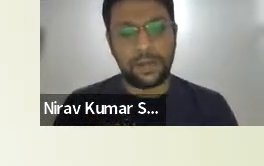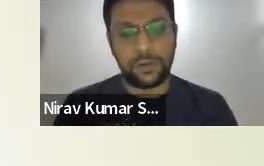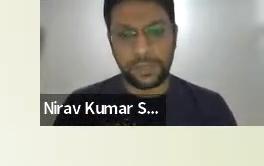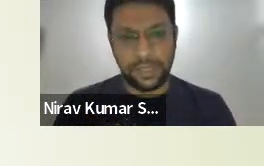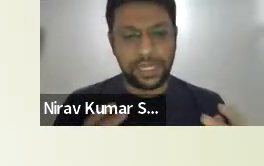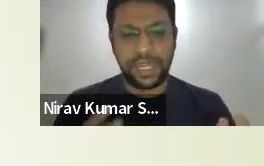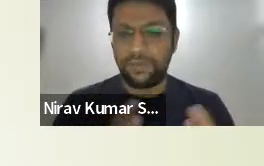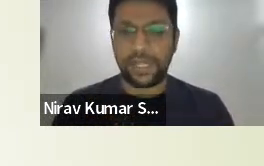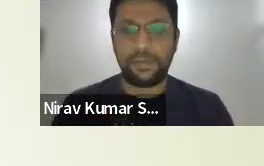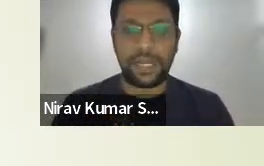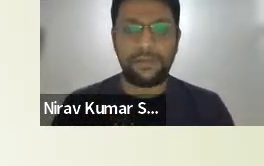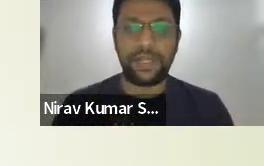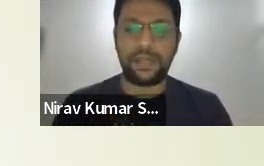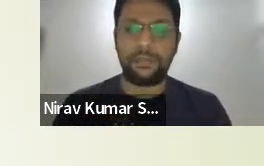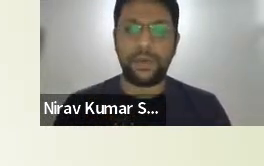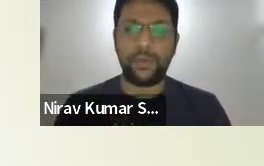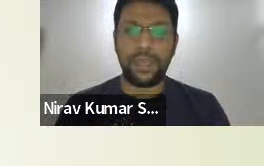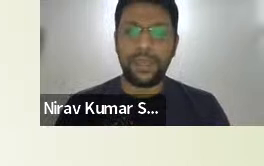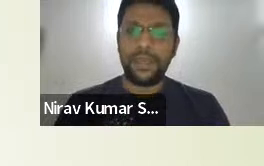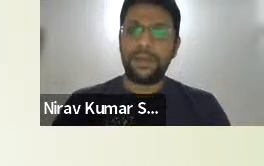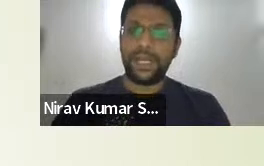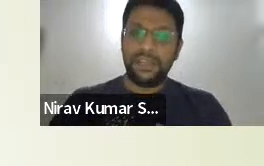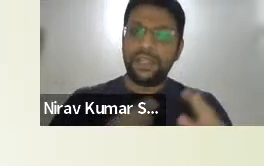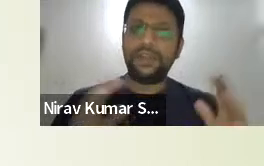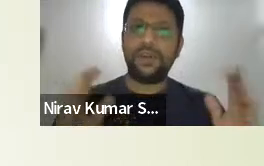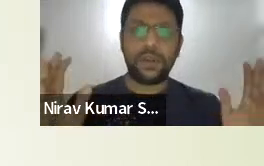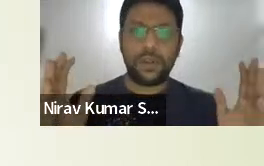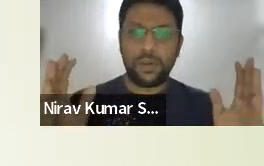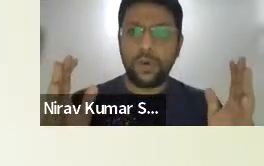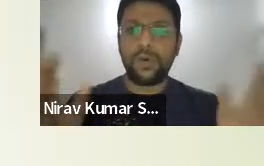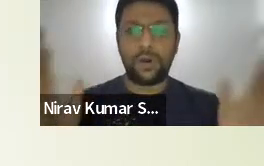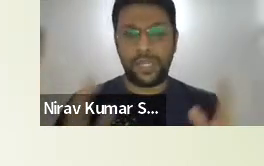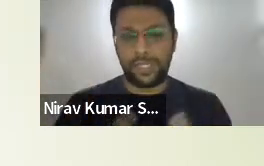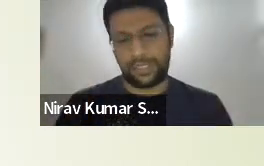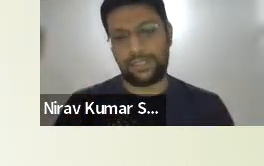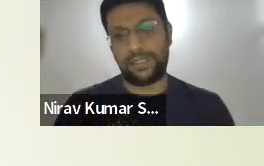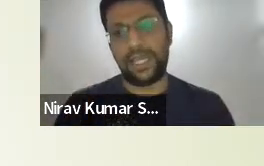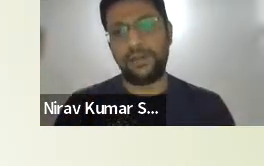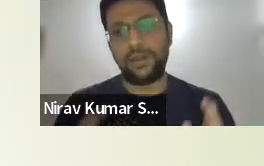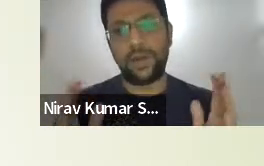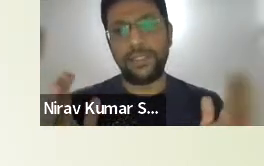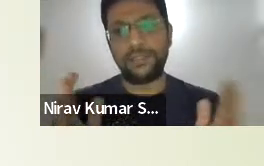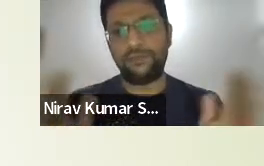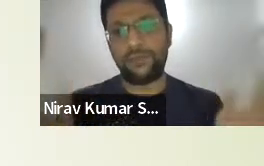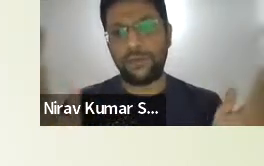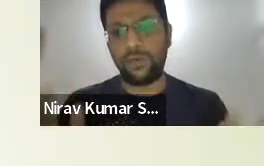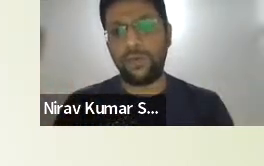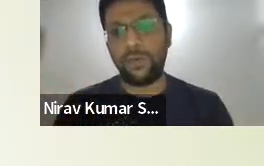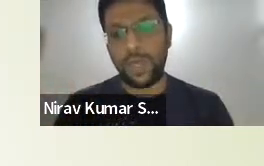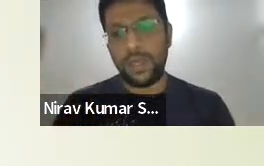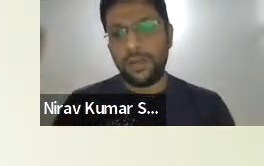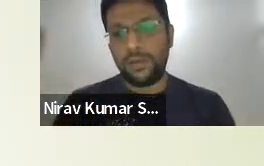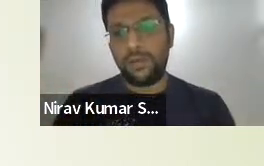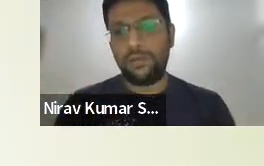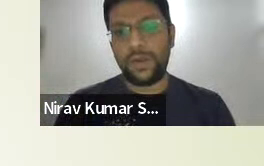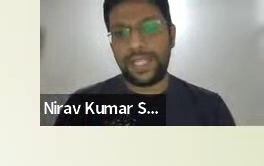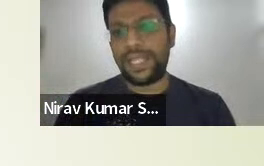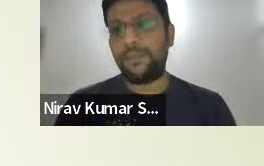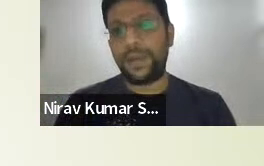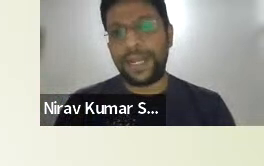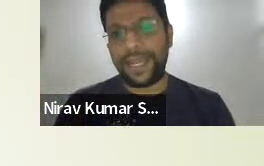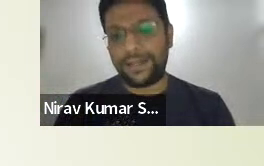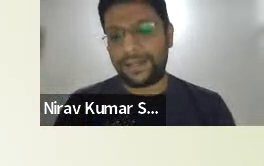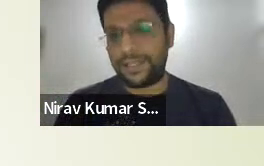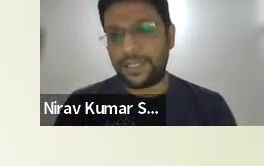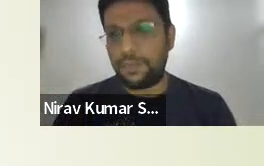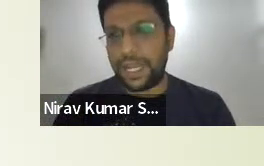hearing impaired groups, they will definitely benefit in a big way, but even your core audience, like the ones whom you are